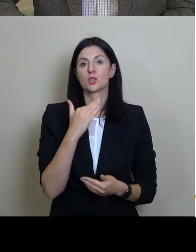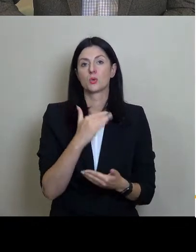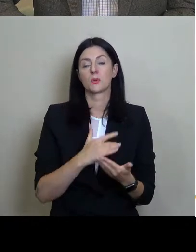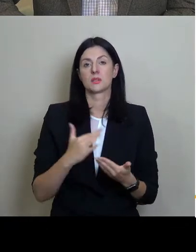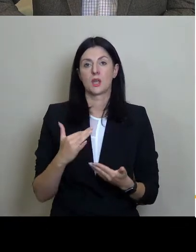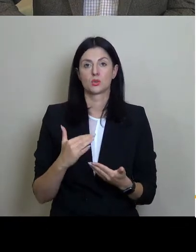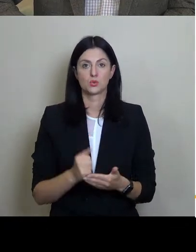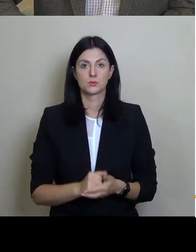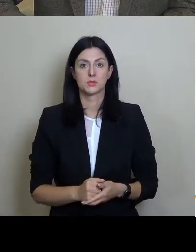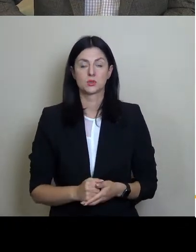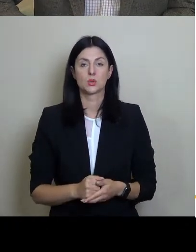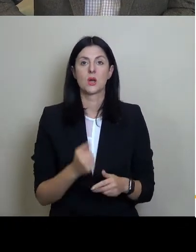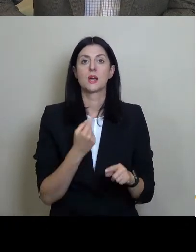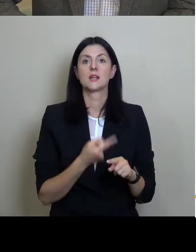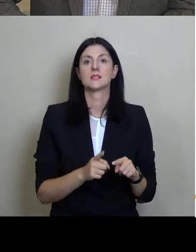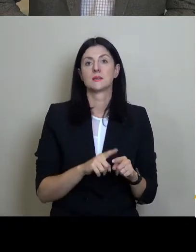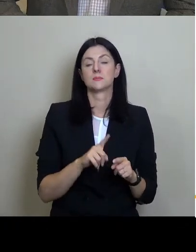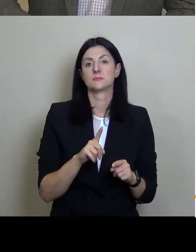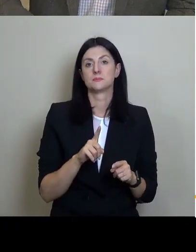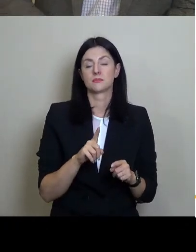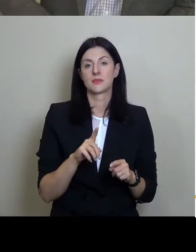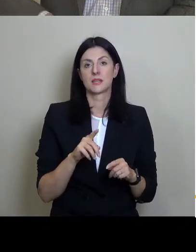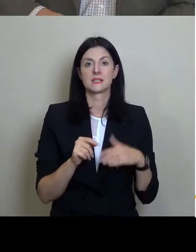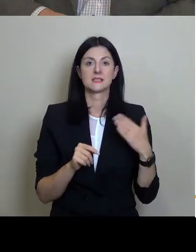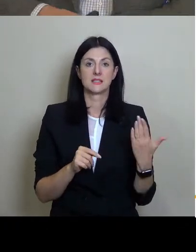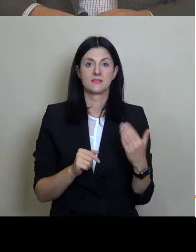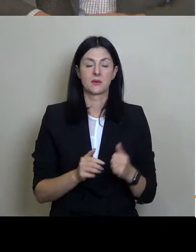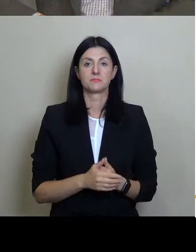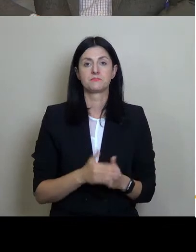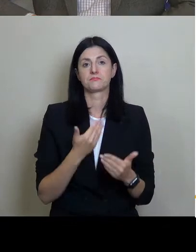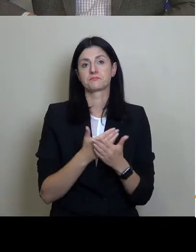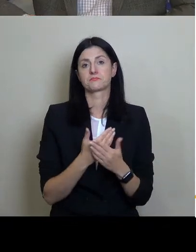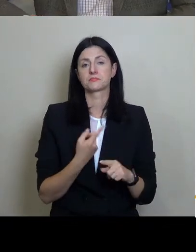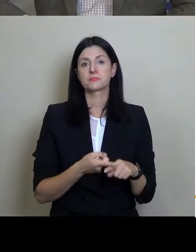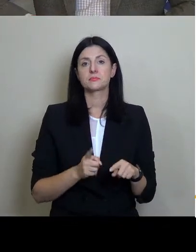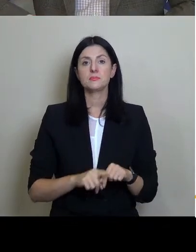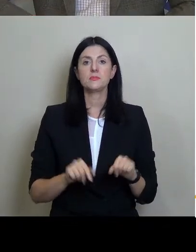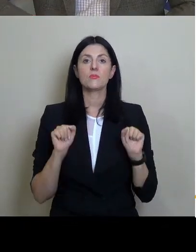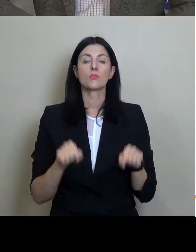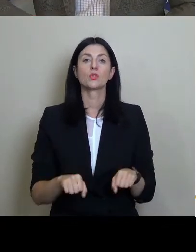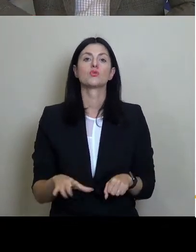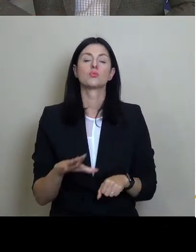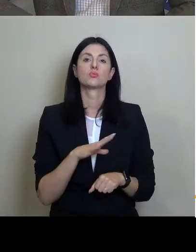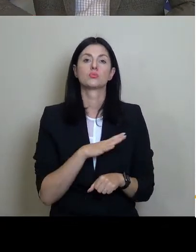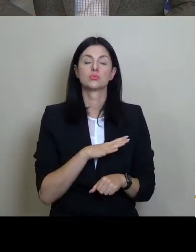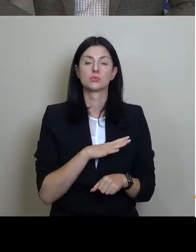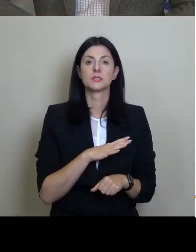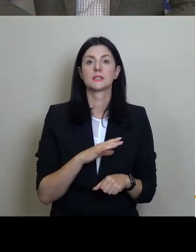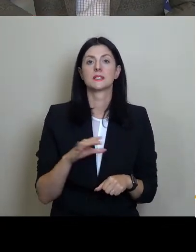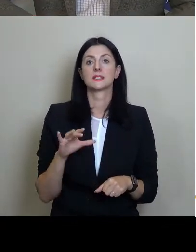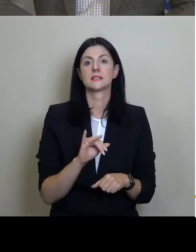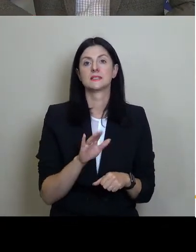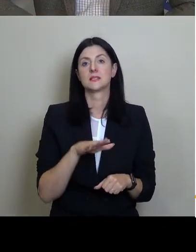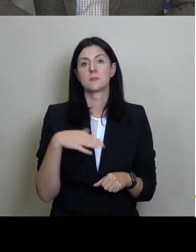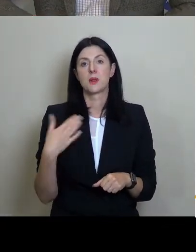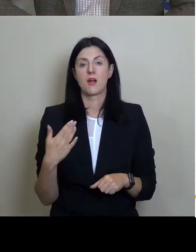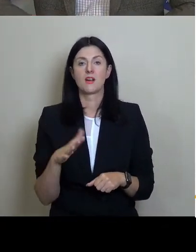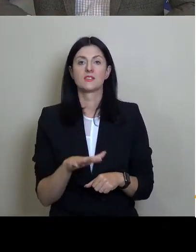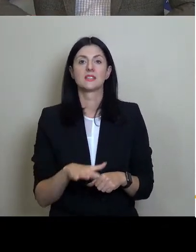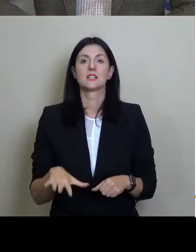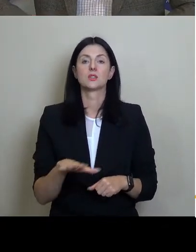the multi-mandate constituencies, those which are on the left. No, this can be